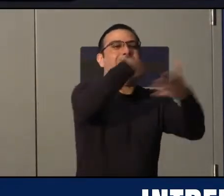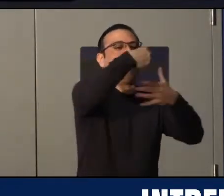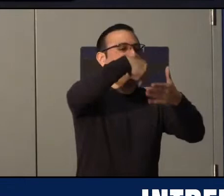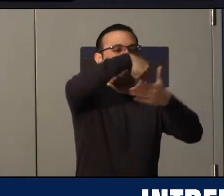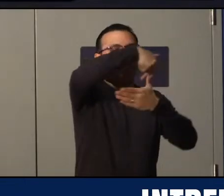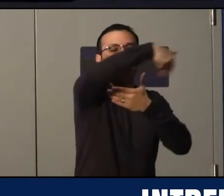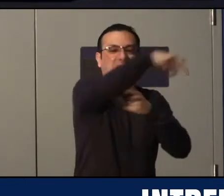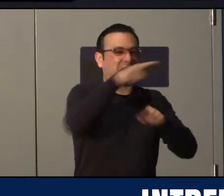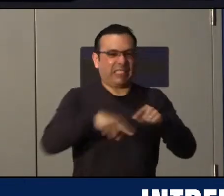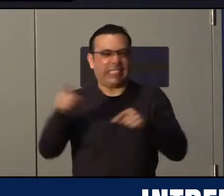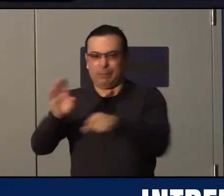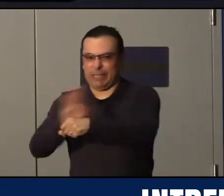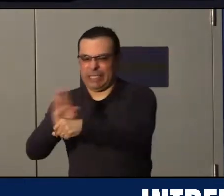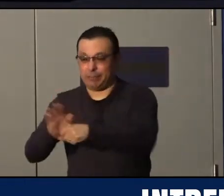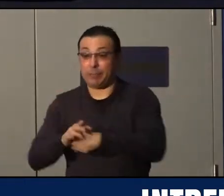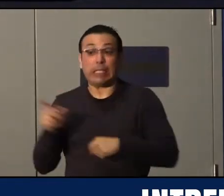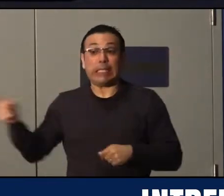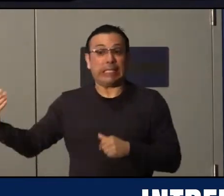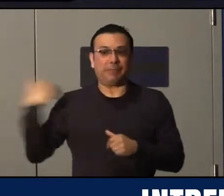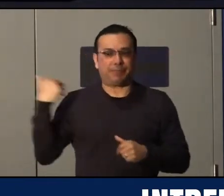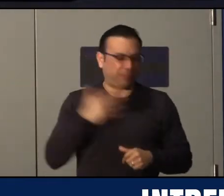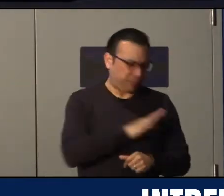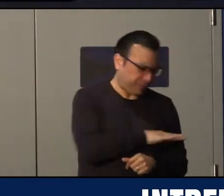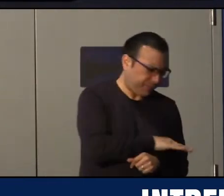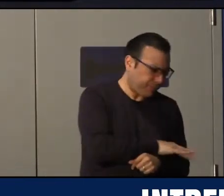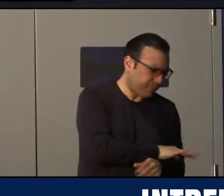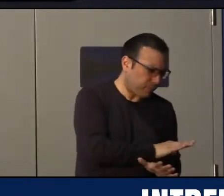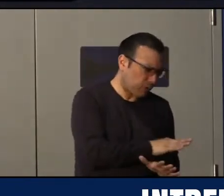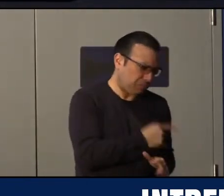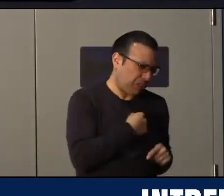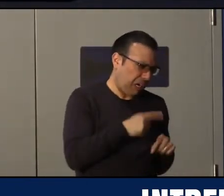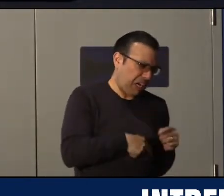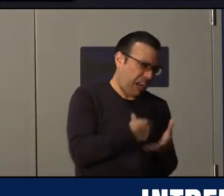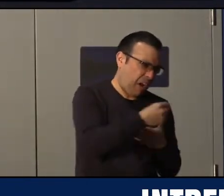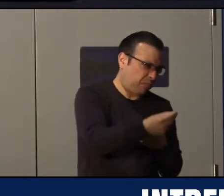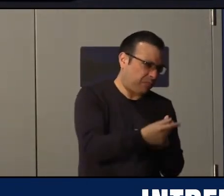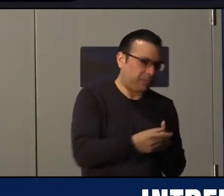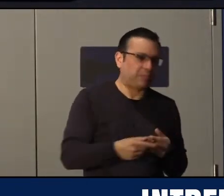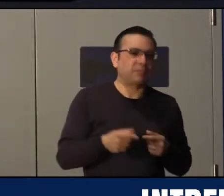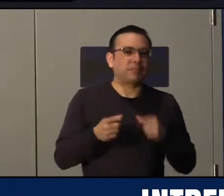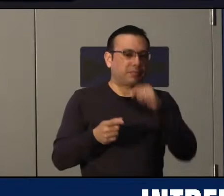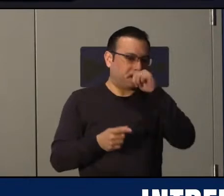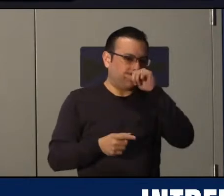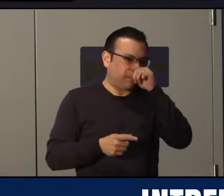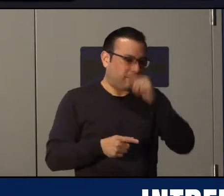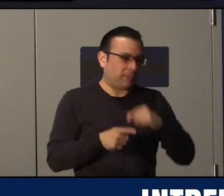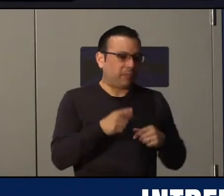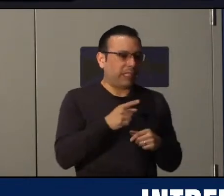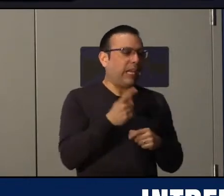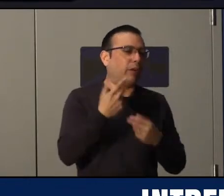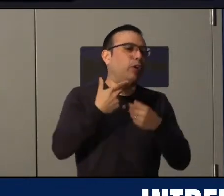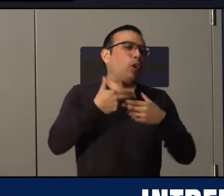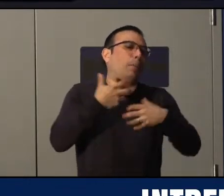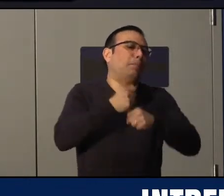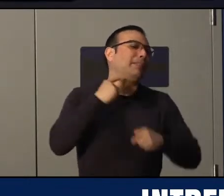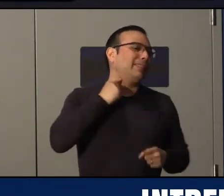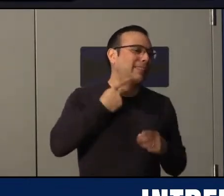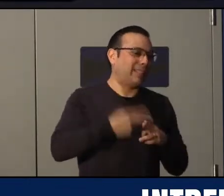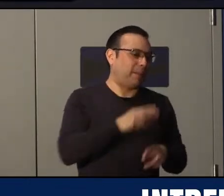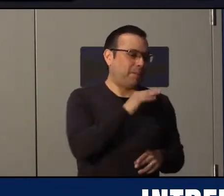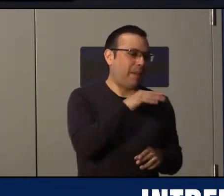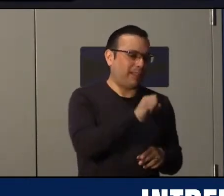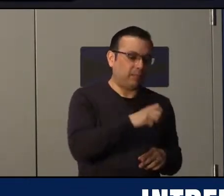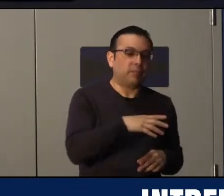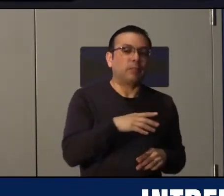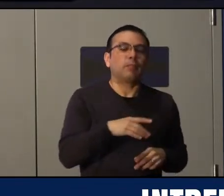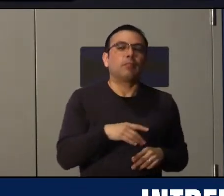friends. And he goes, Mass, look, he goes, I want to know, that was my nickname is Mass. So he says, Mass, I'm not going to get a chance to spacewalk. I'm a pilot.